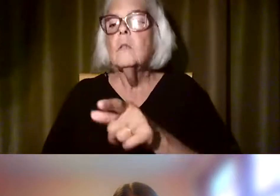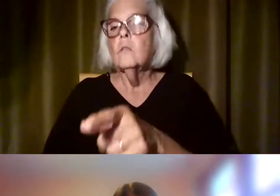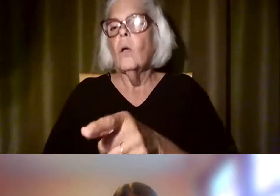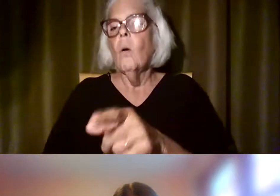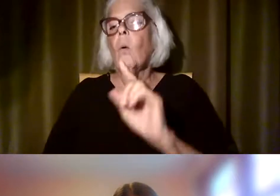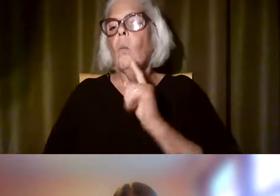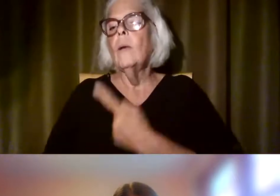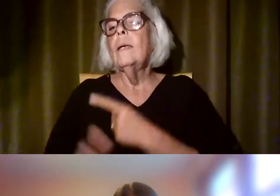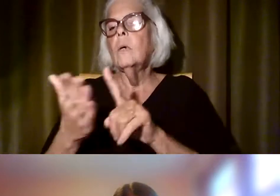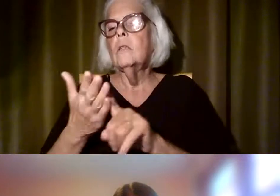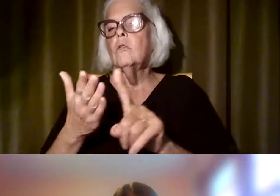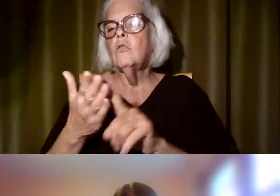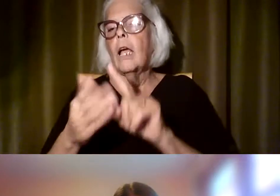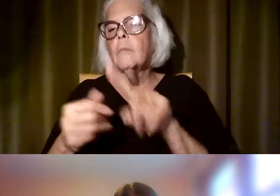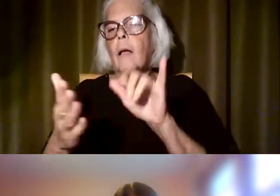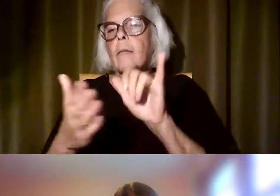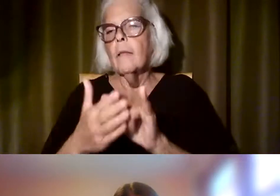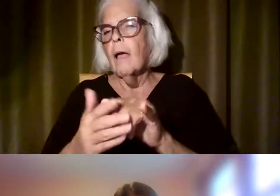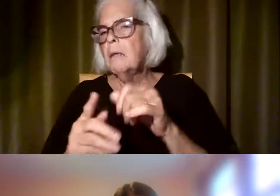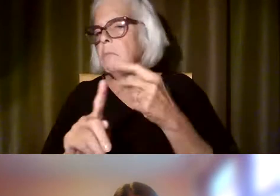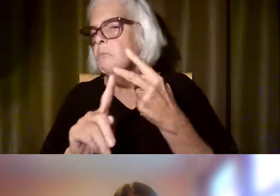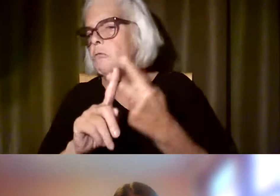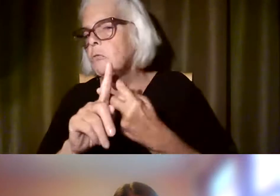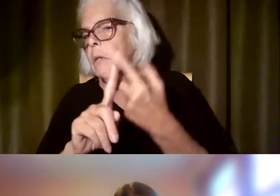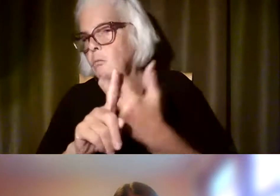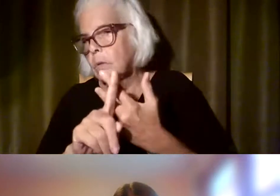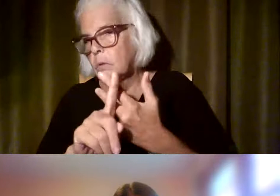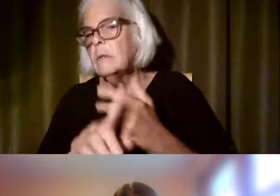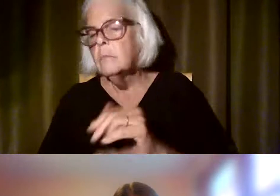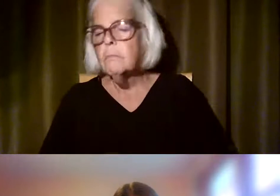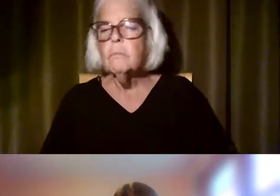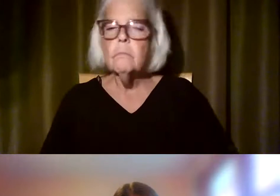to determine if we should extend it another few months.